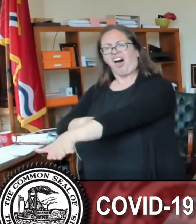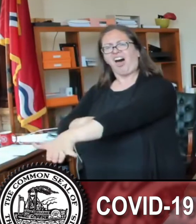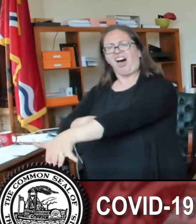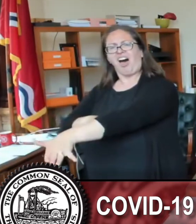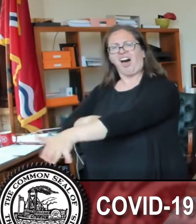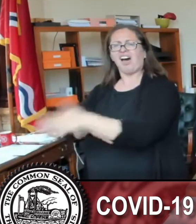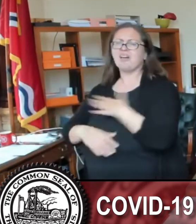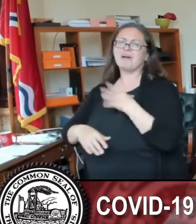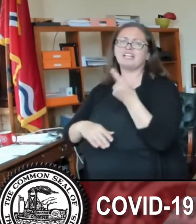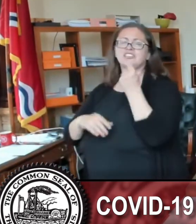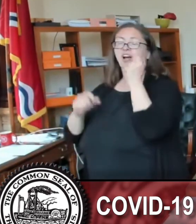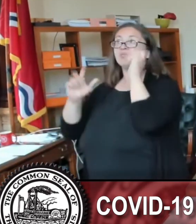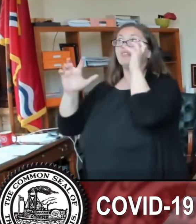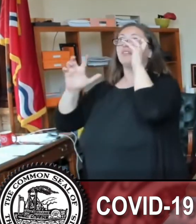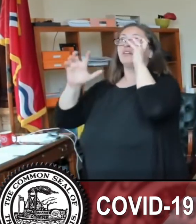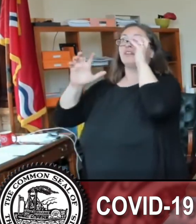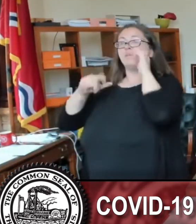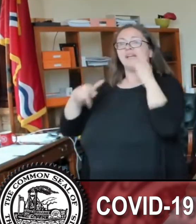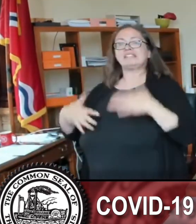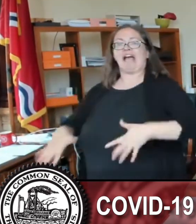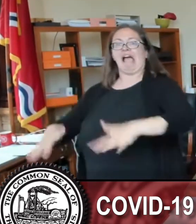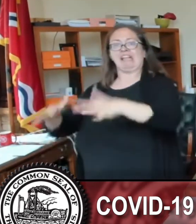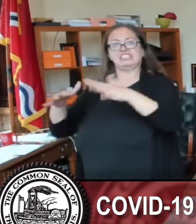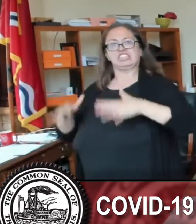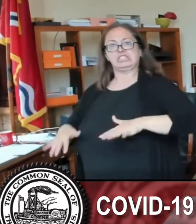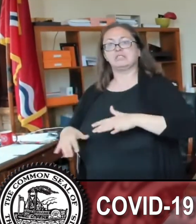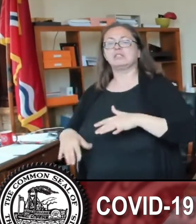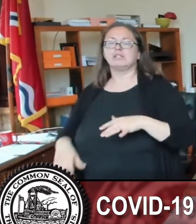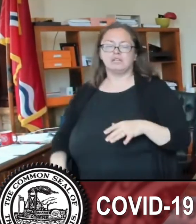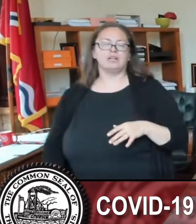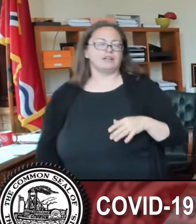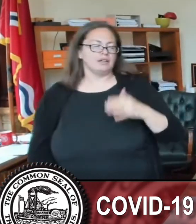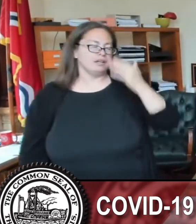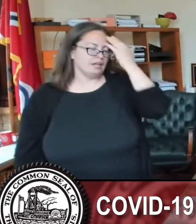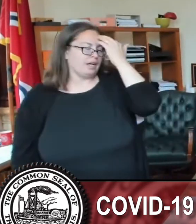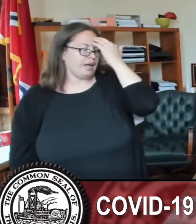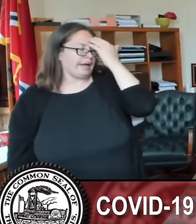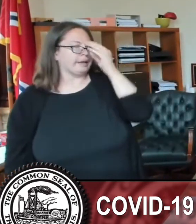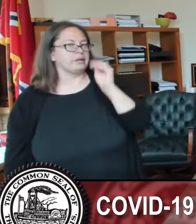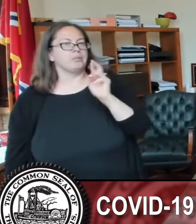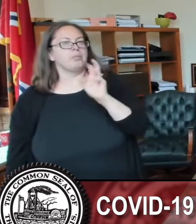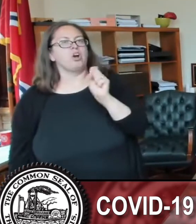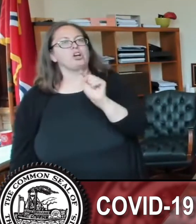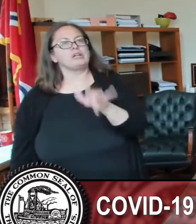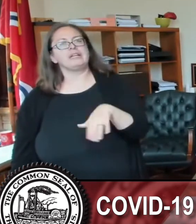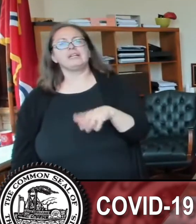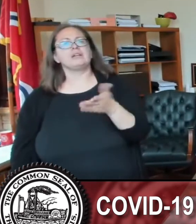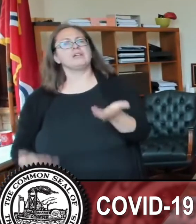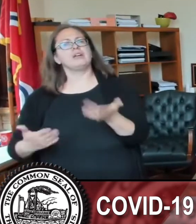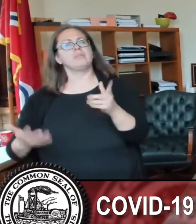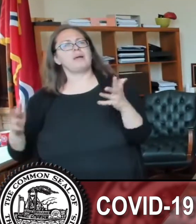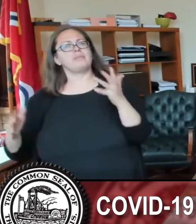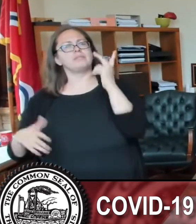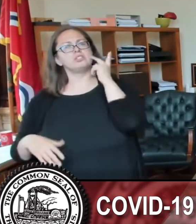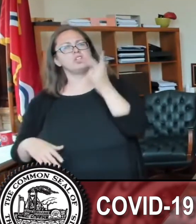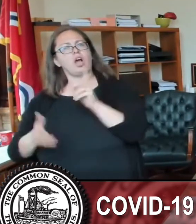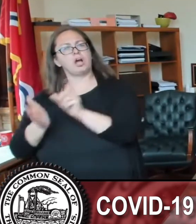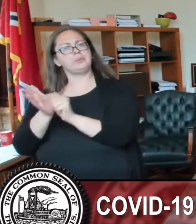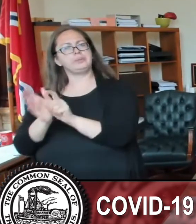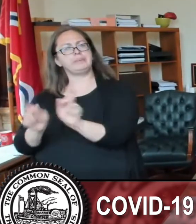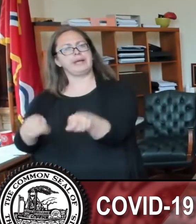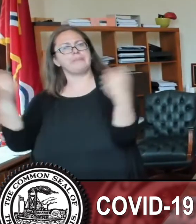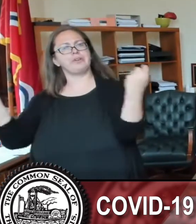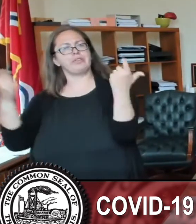his dog up with anxiety. I know. Marty, and if you probably saw, I think it was in the paper this morning